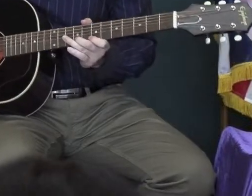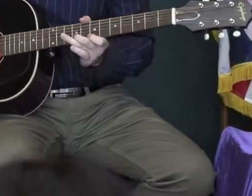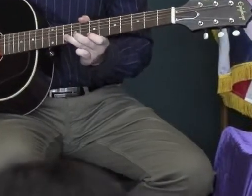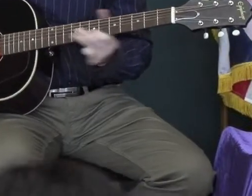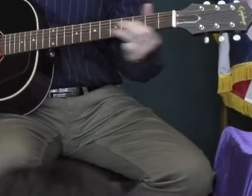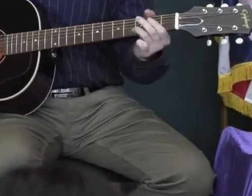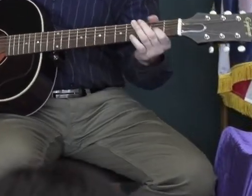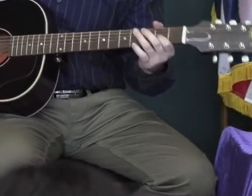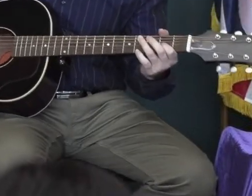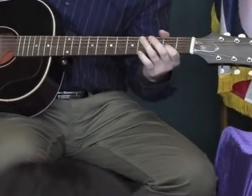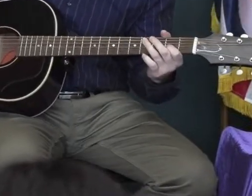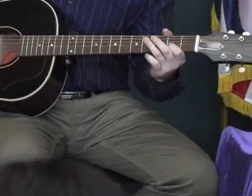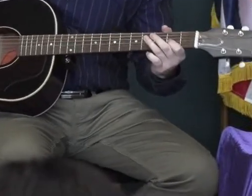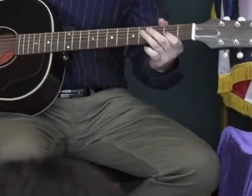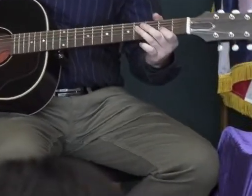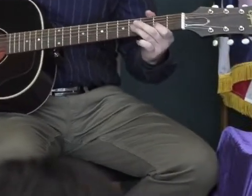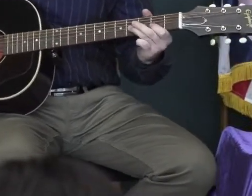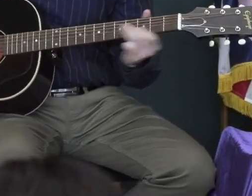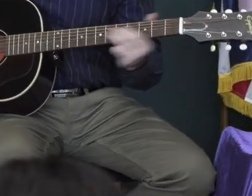You're a born